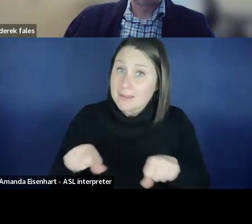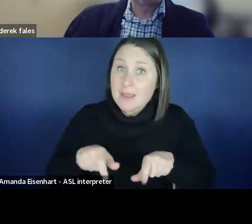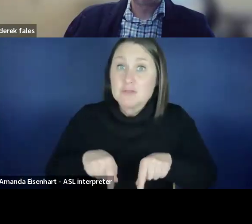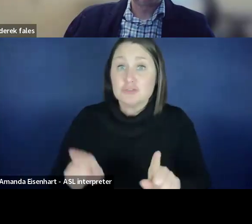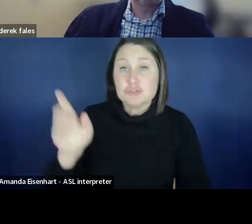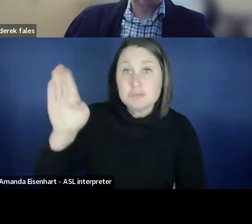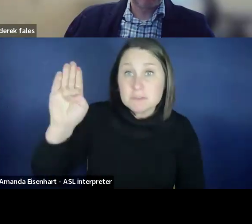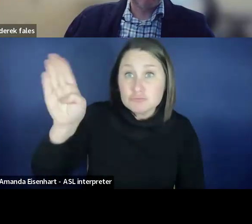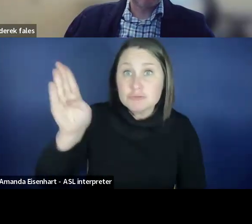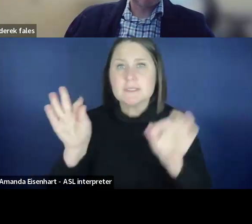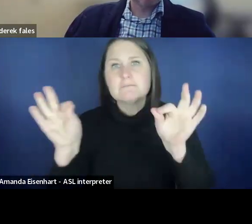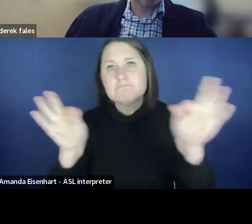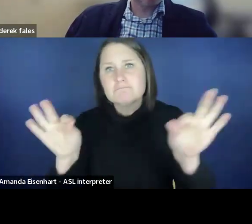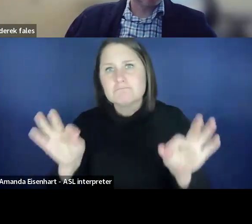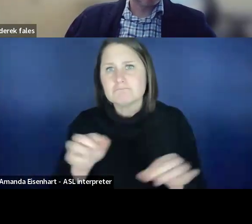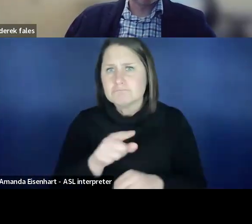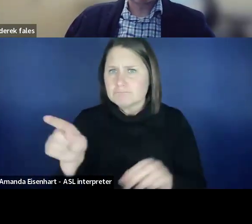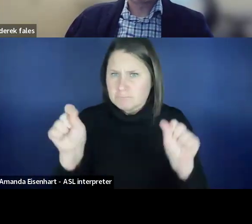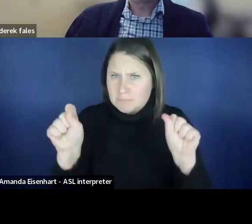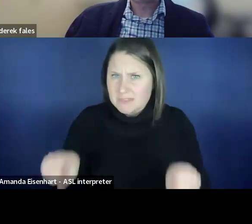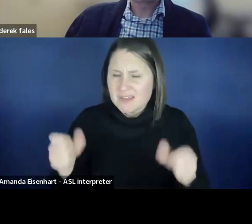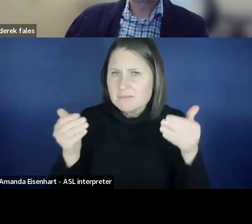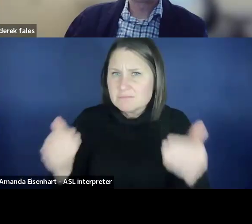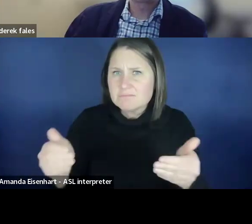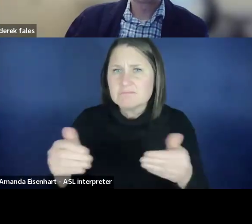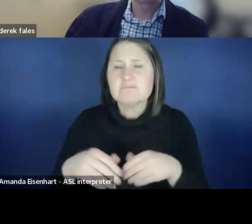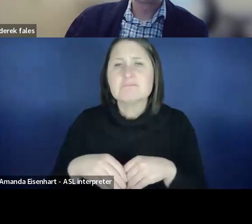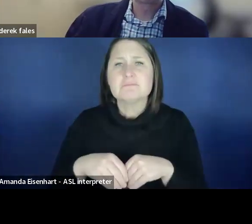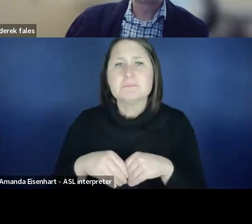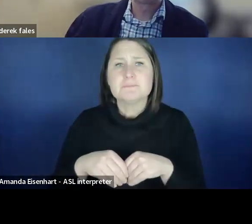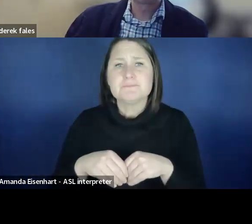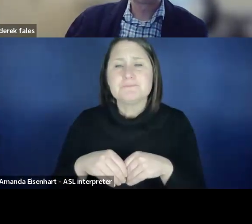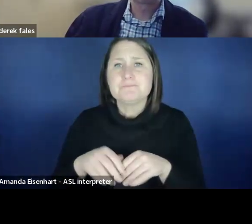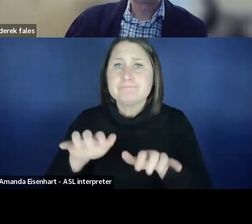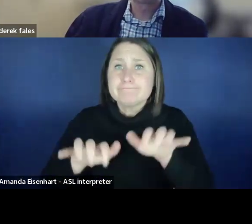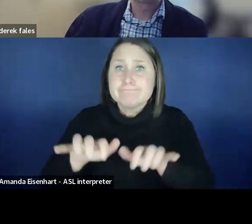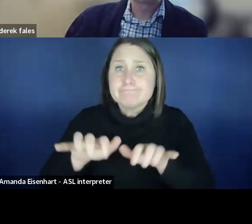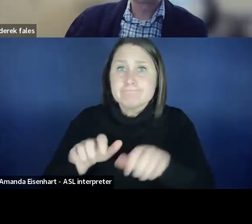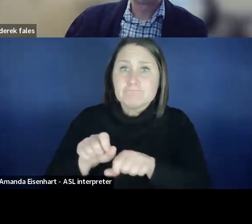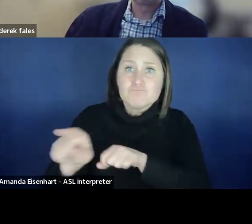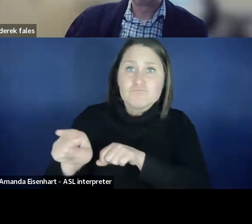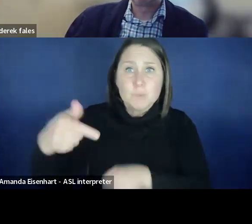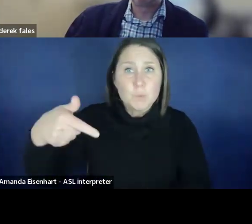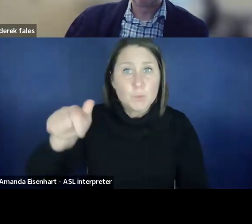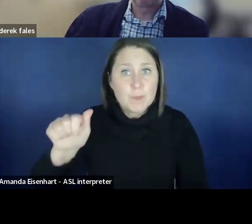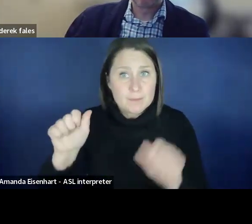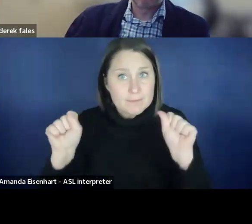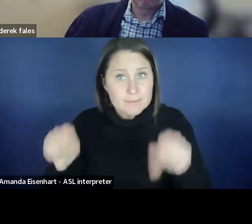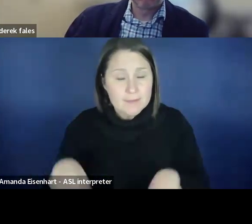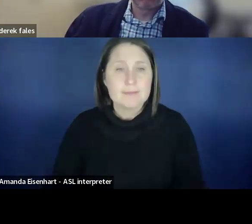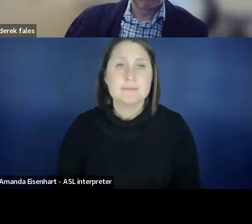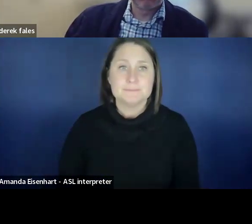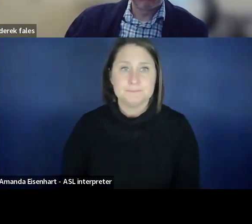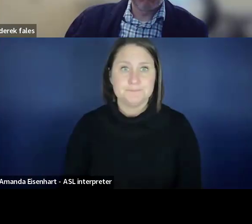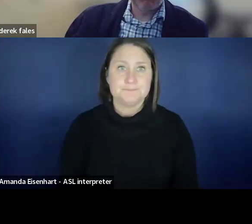doing the presentation, for you to put questions in the QA box,